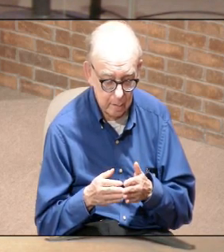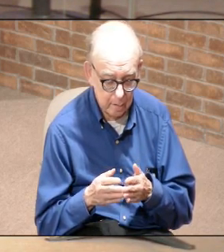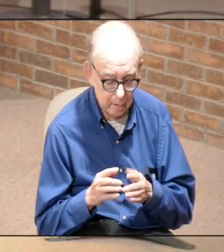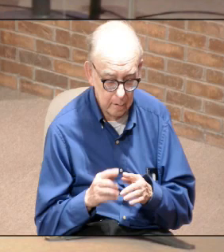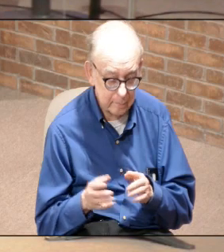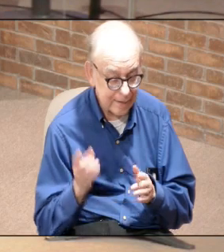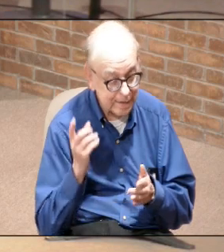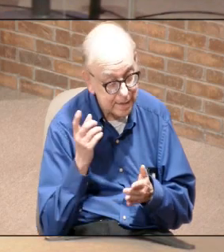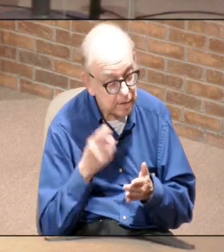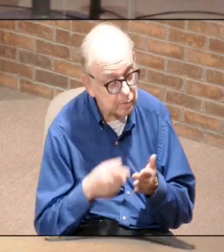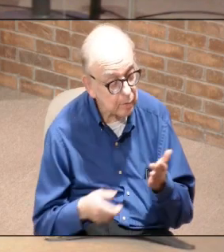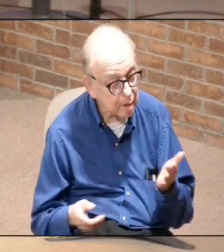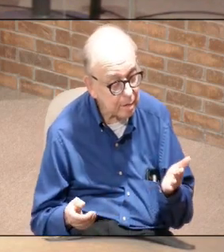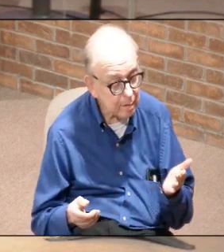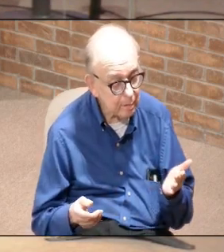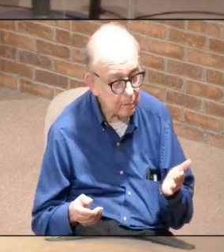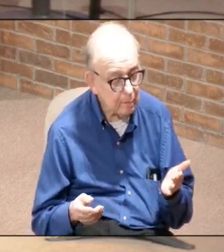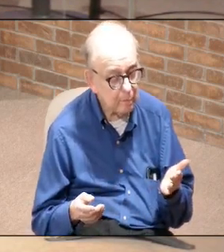But guess what?